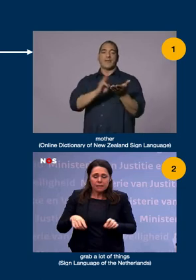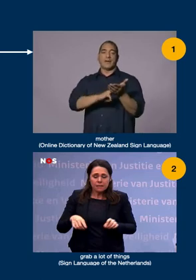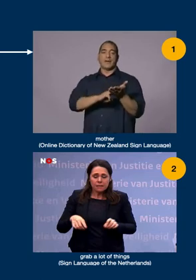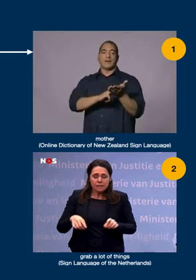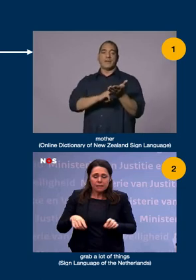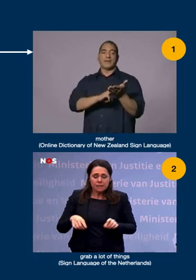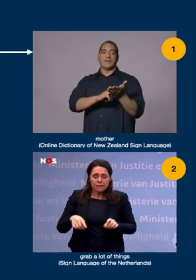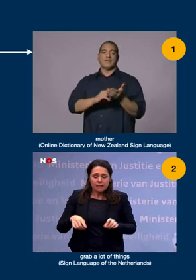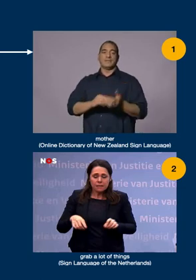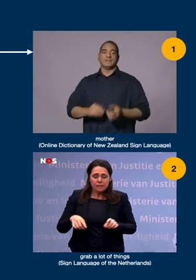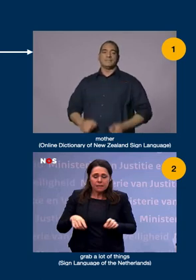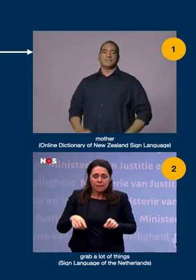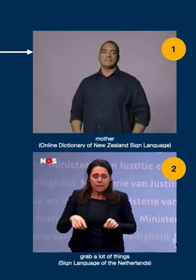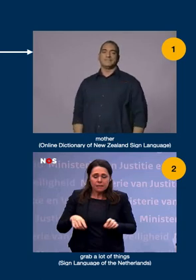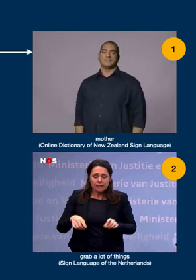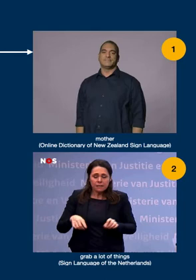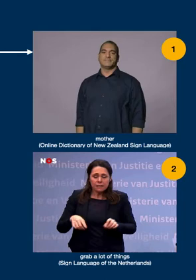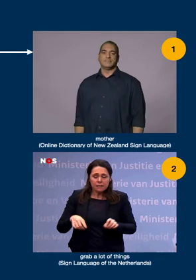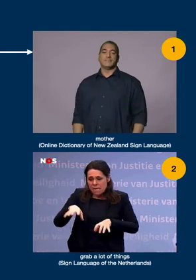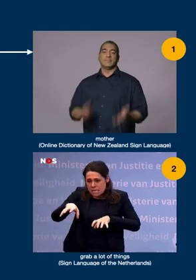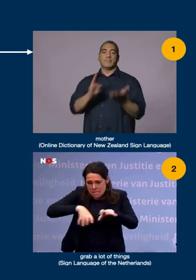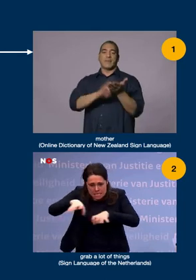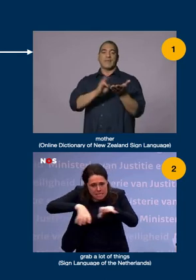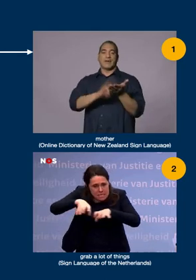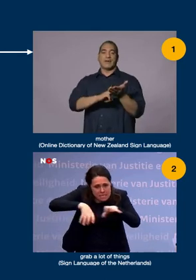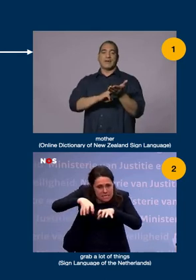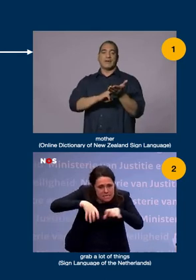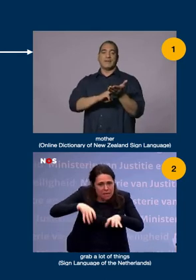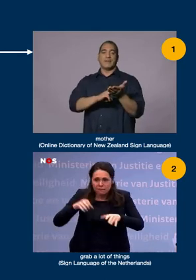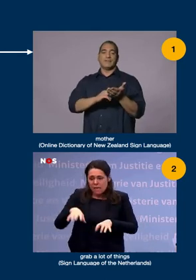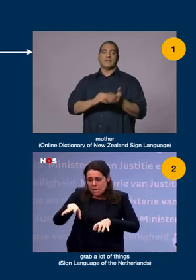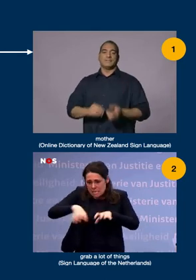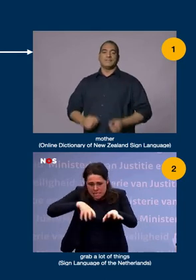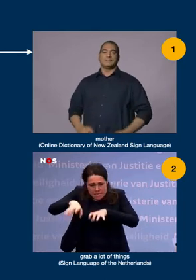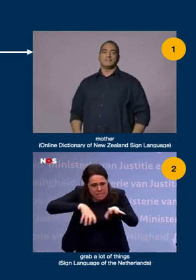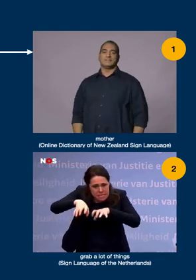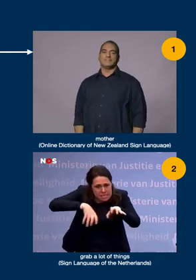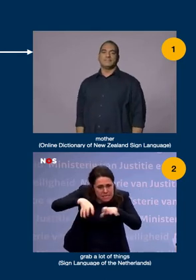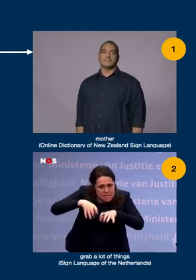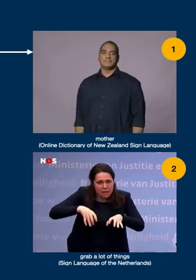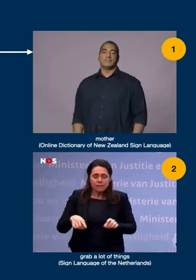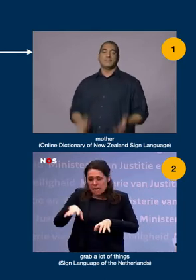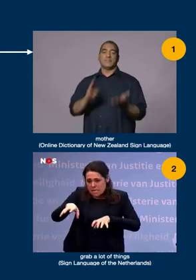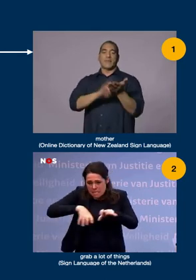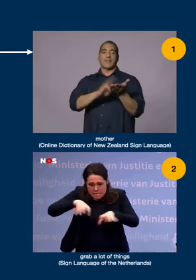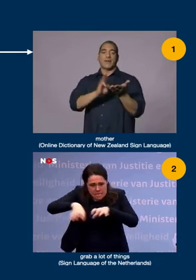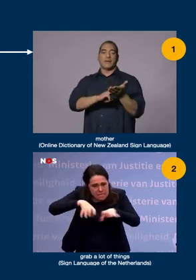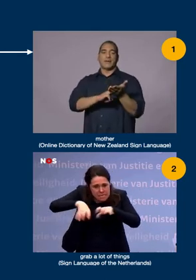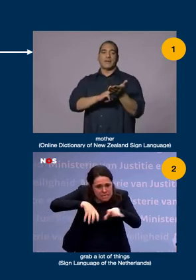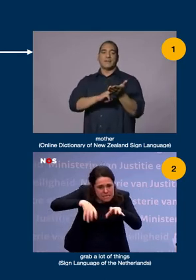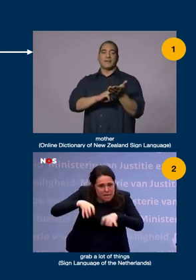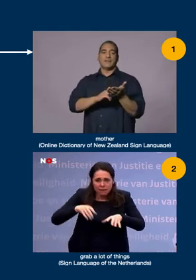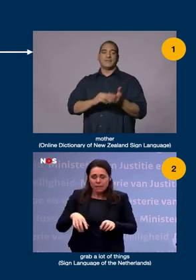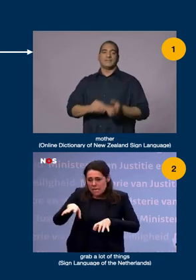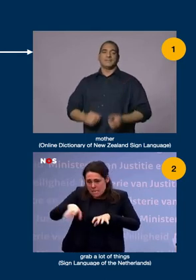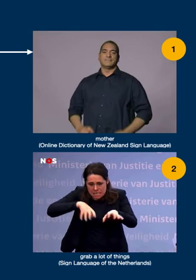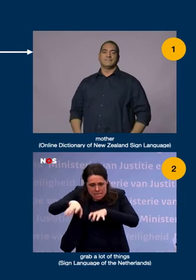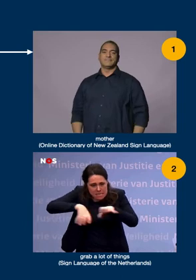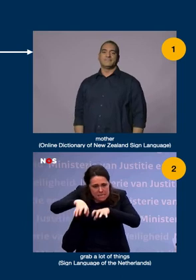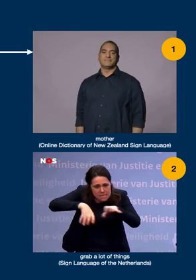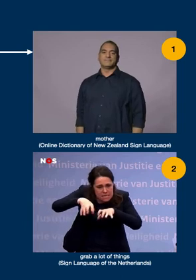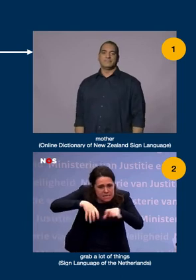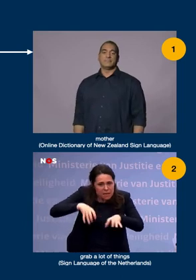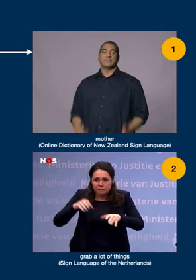in English. In example two, we see a mouth gesture, and this is from Sign Language of the Netherlands. So the hands